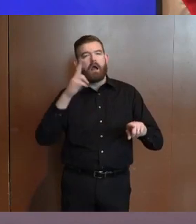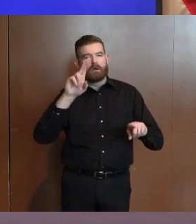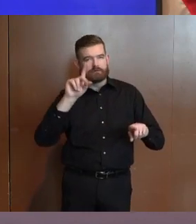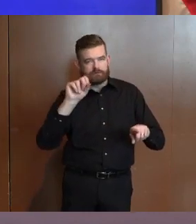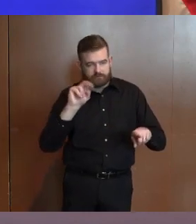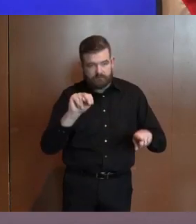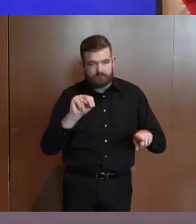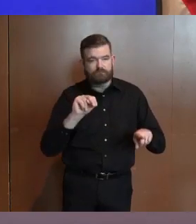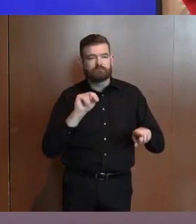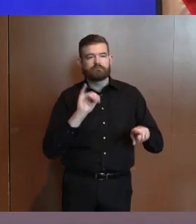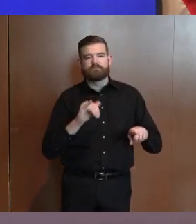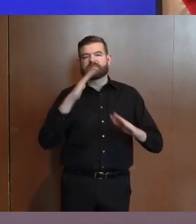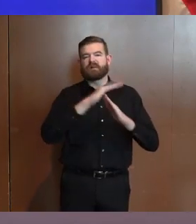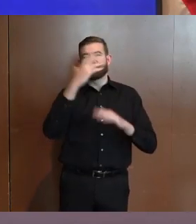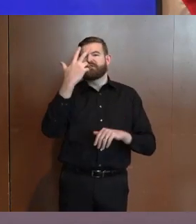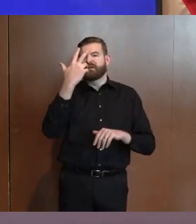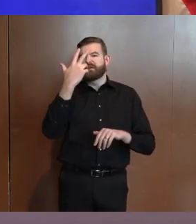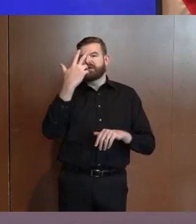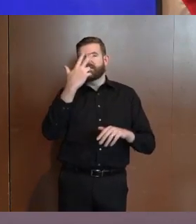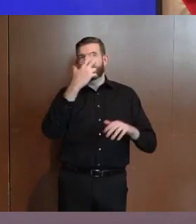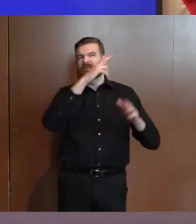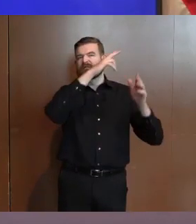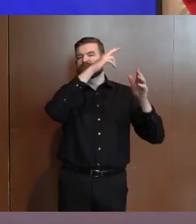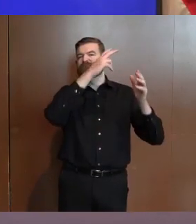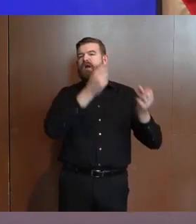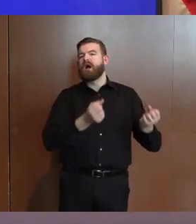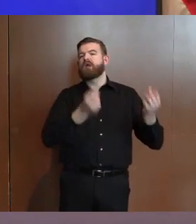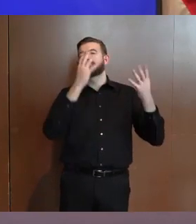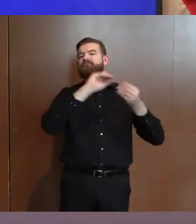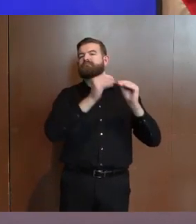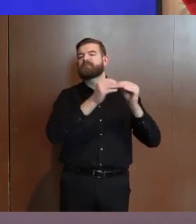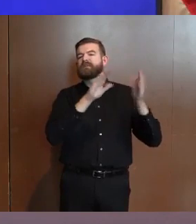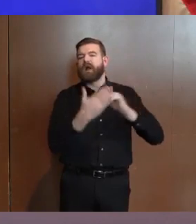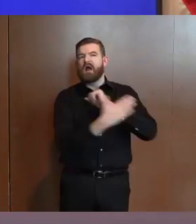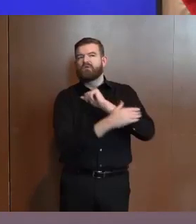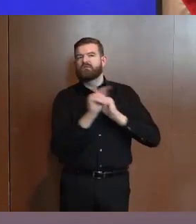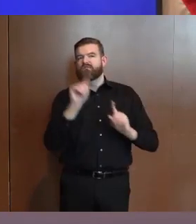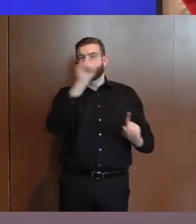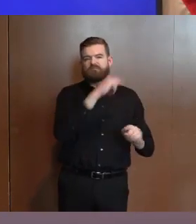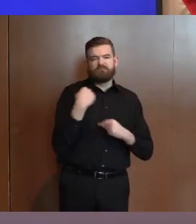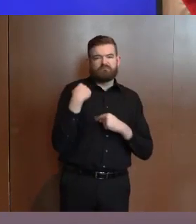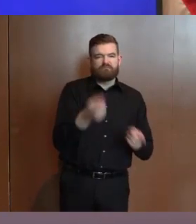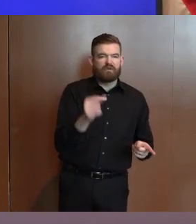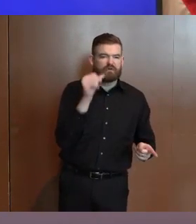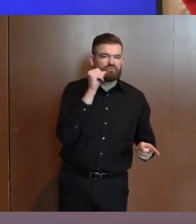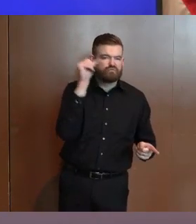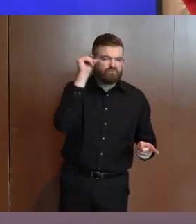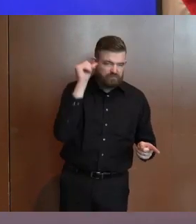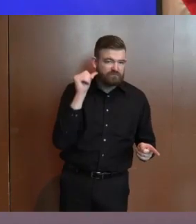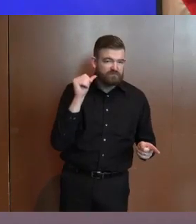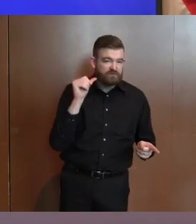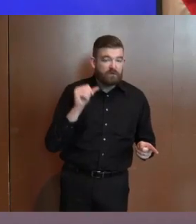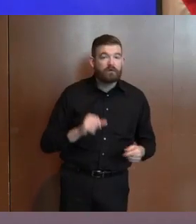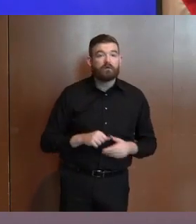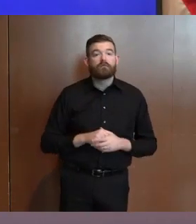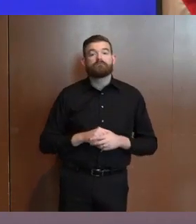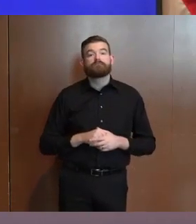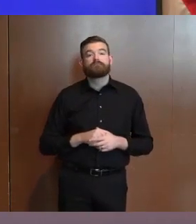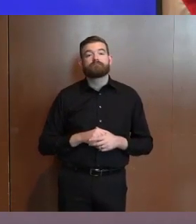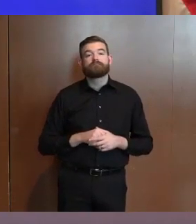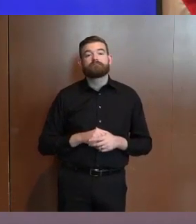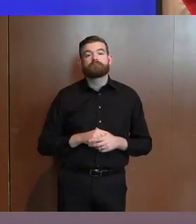overnight. A couple of personal things, nothing nearly as important as your